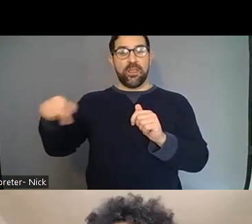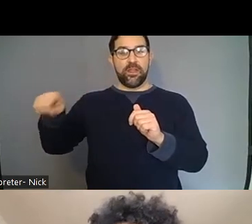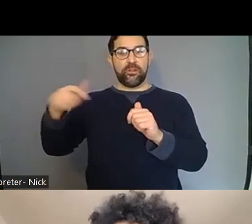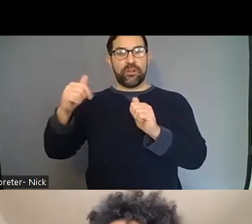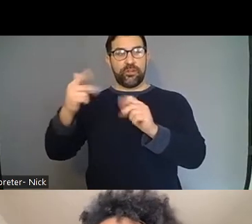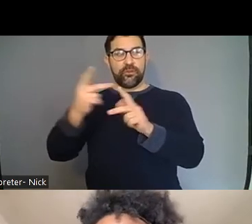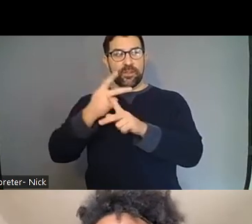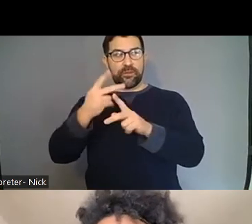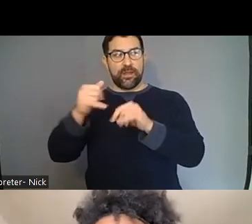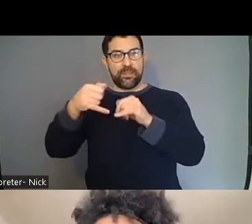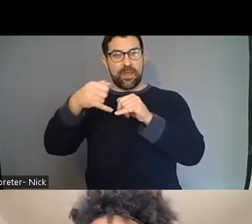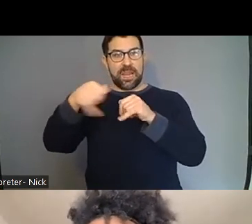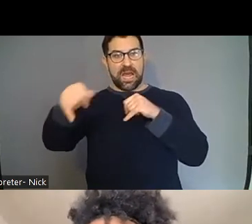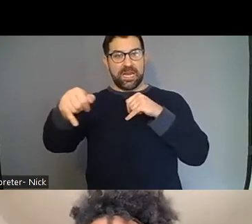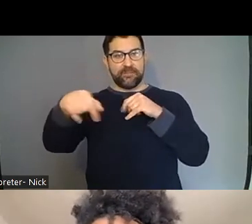between